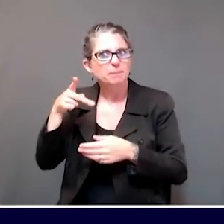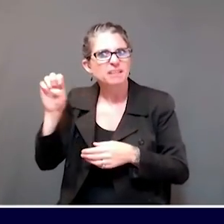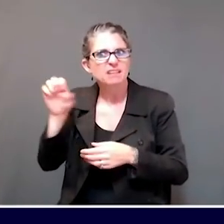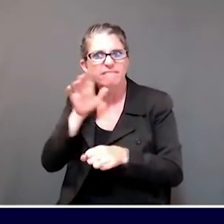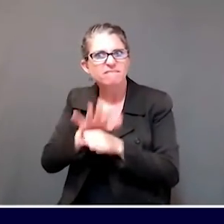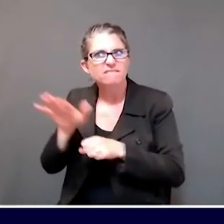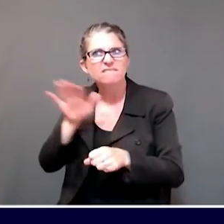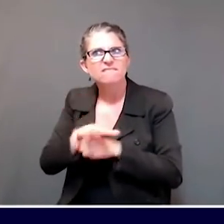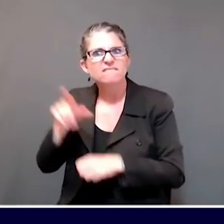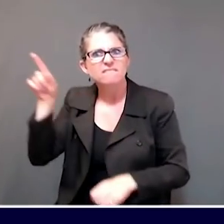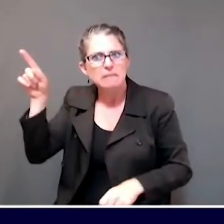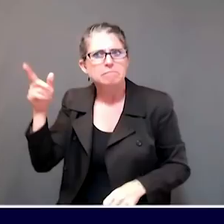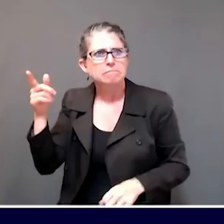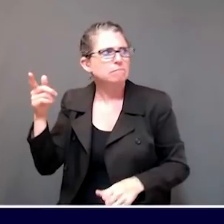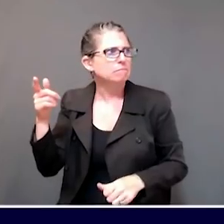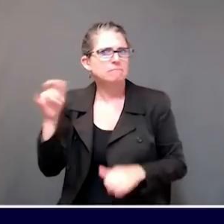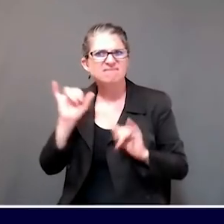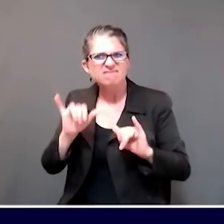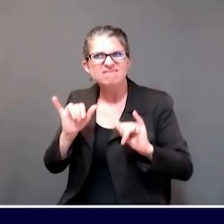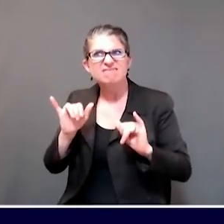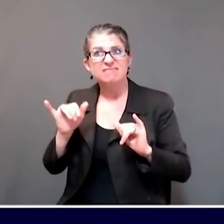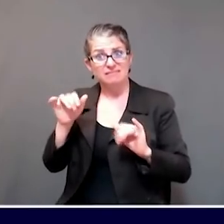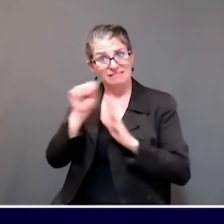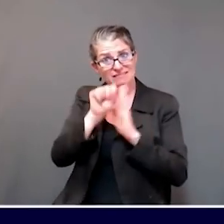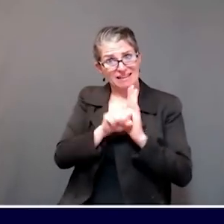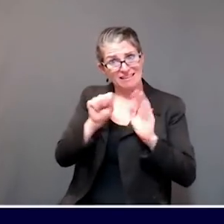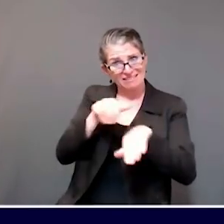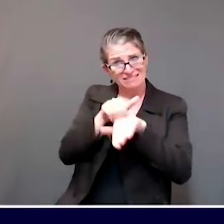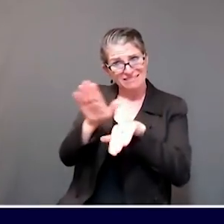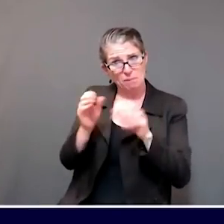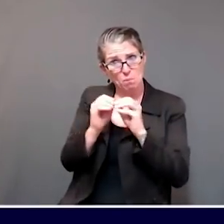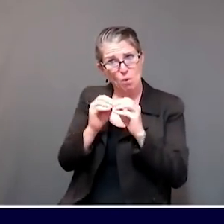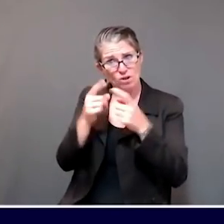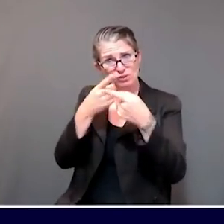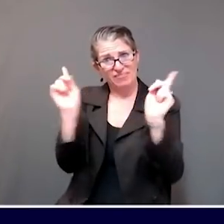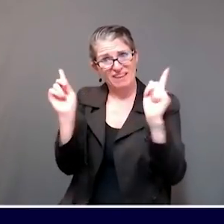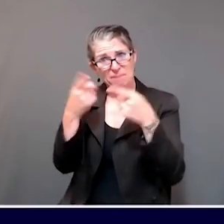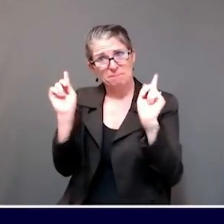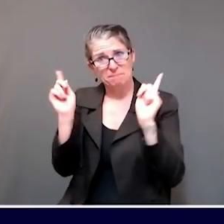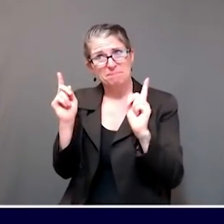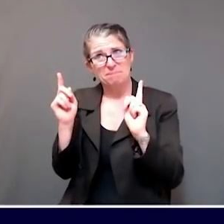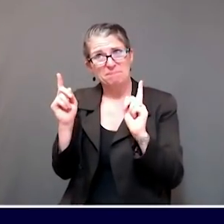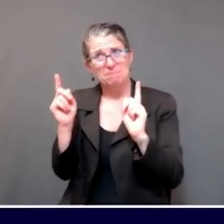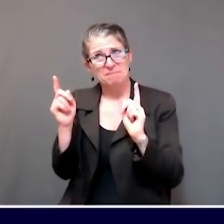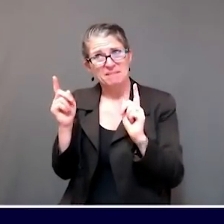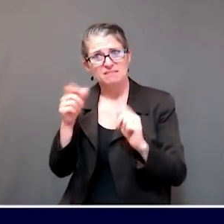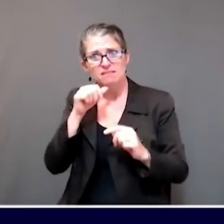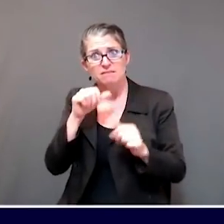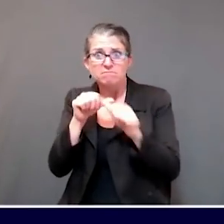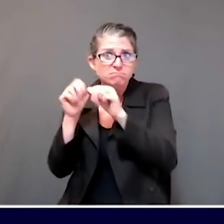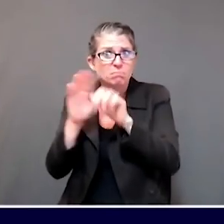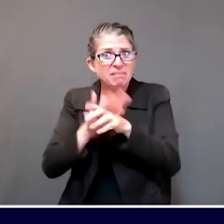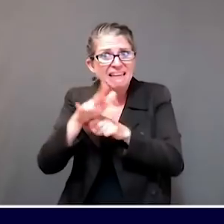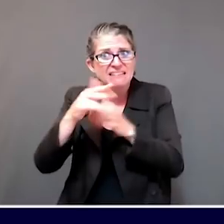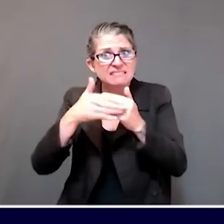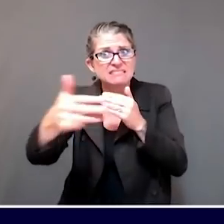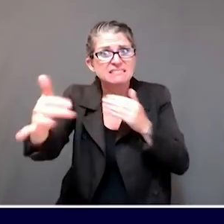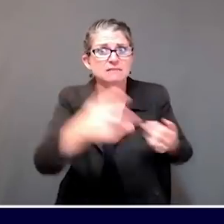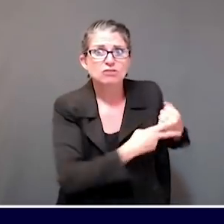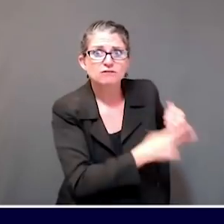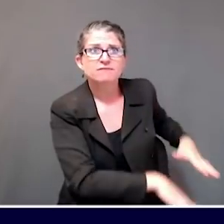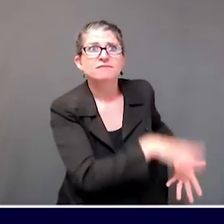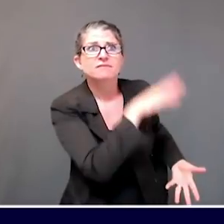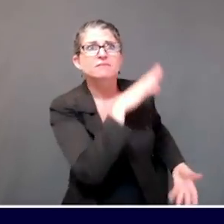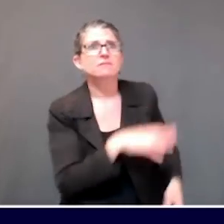them that they will have enough PPEs, masks going forward? Sure, I can start that, and Commissioner Lambrew wants to weigh in